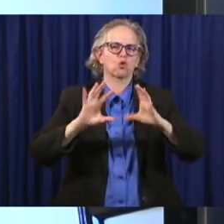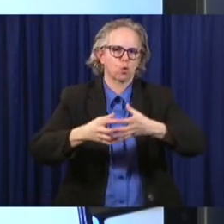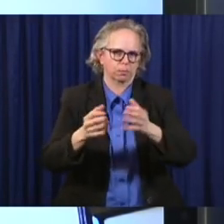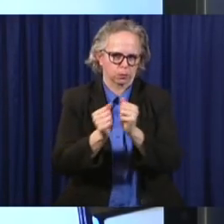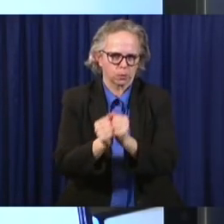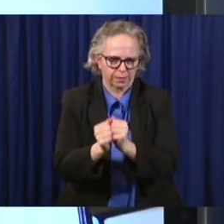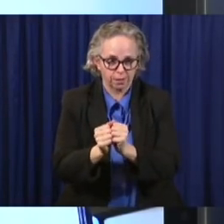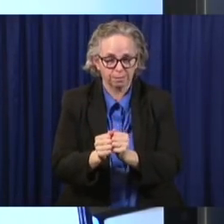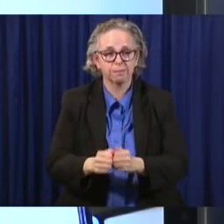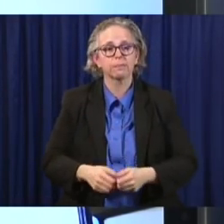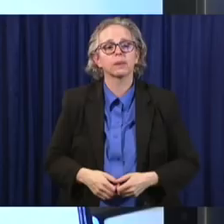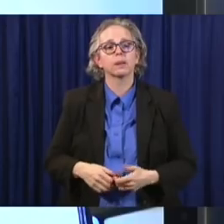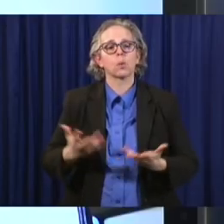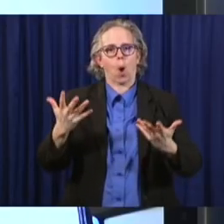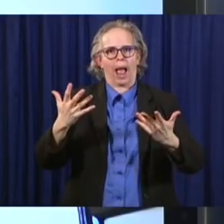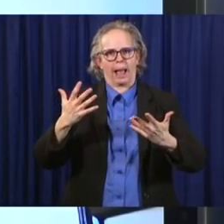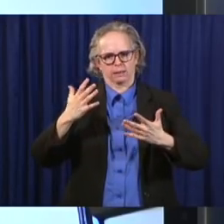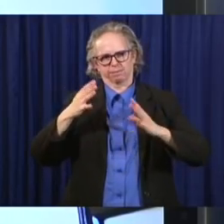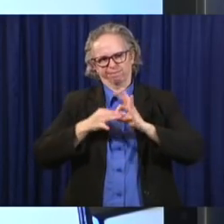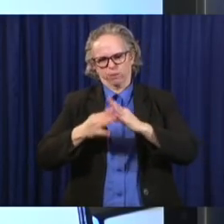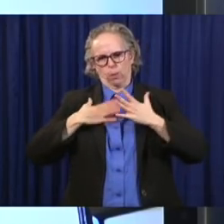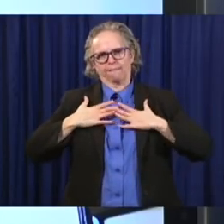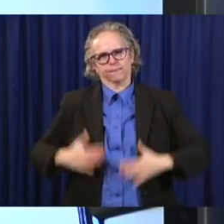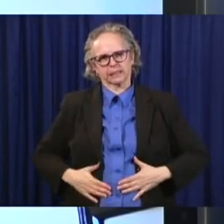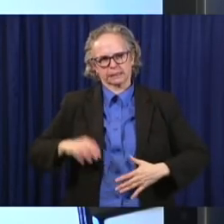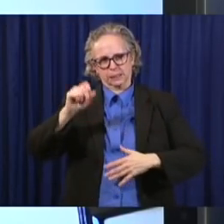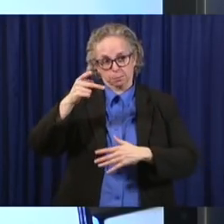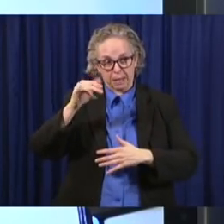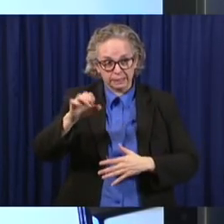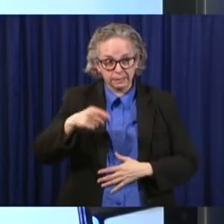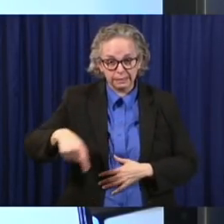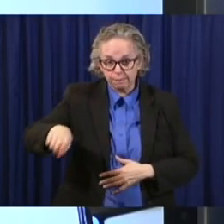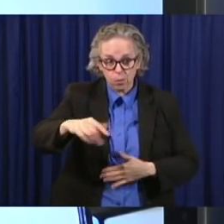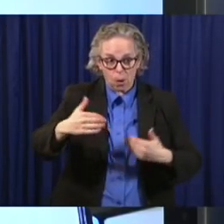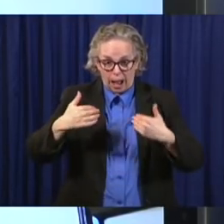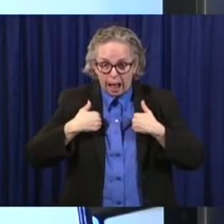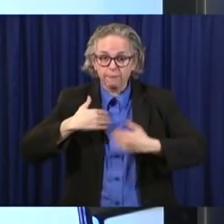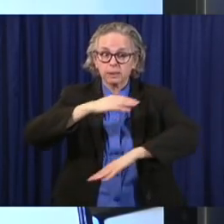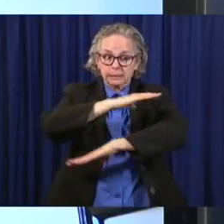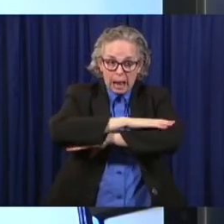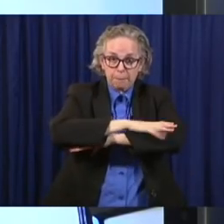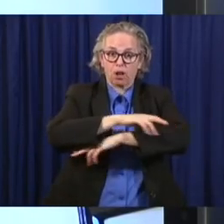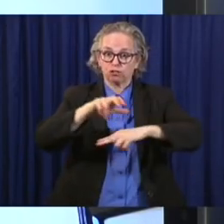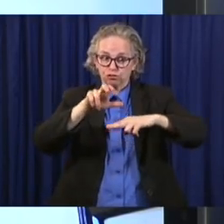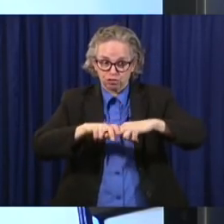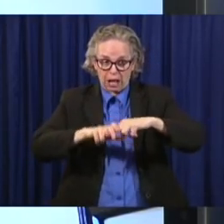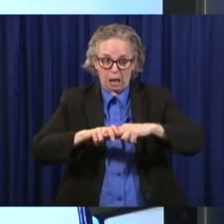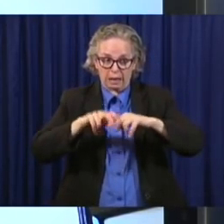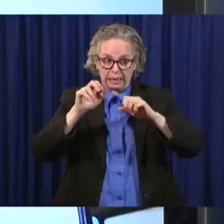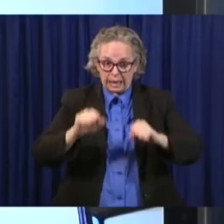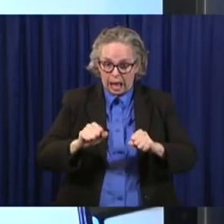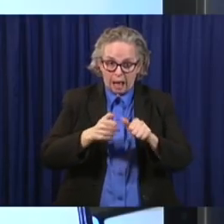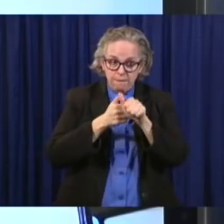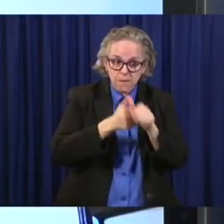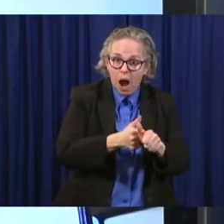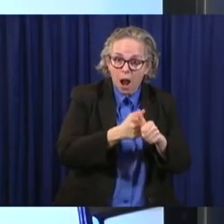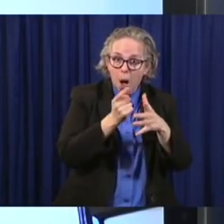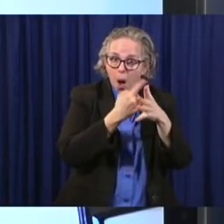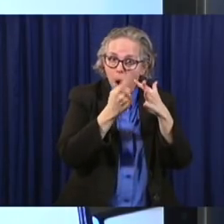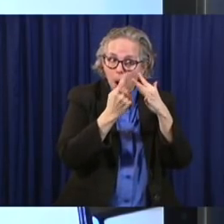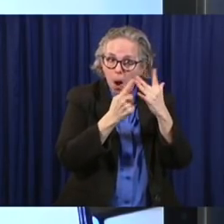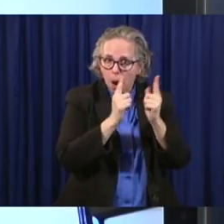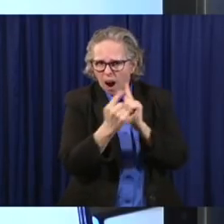is physical space. If you have tables and chairs and can comply with these guidelines, then you can